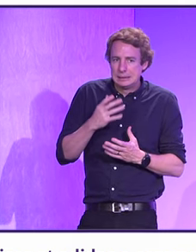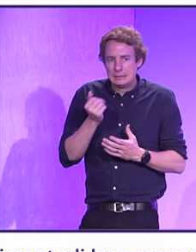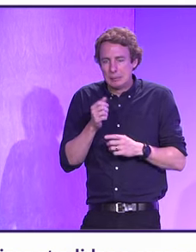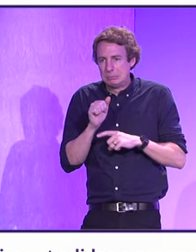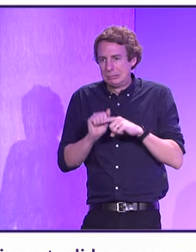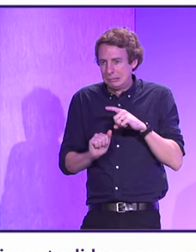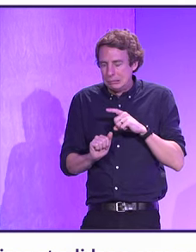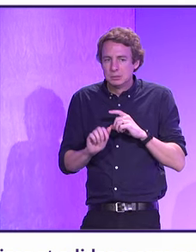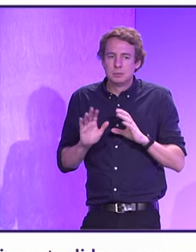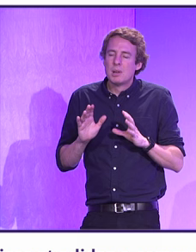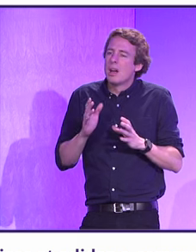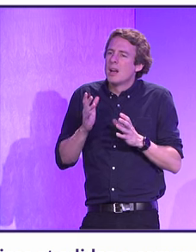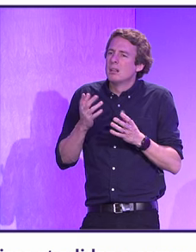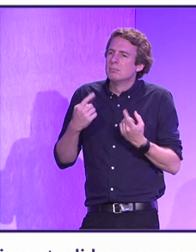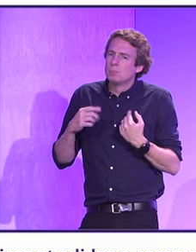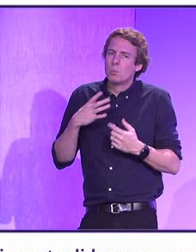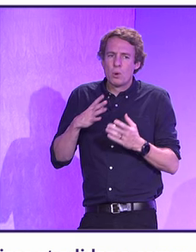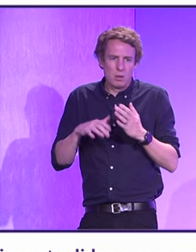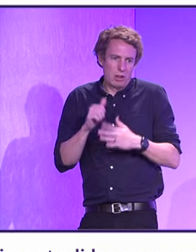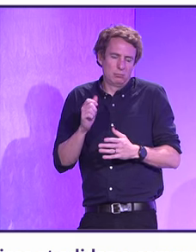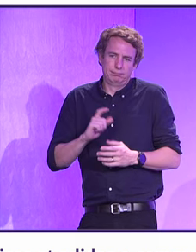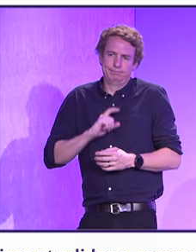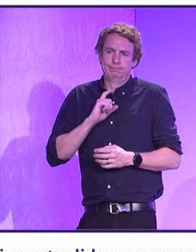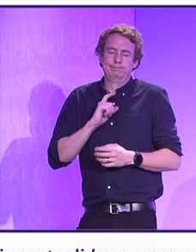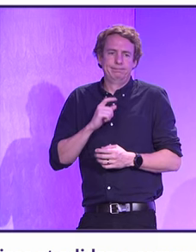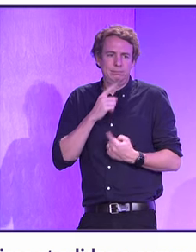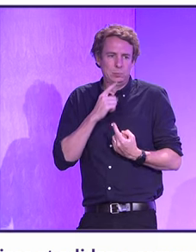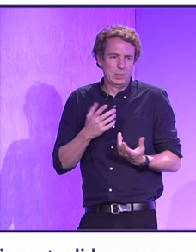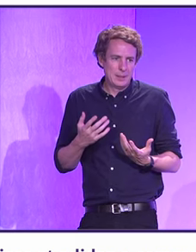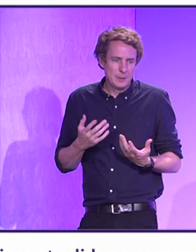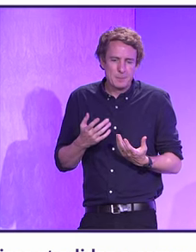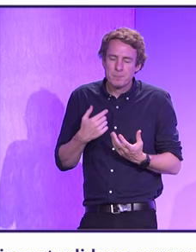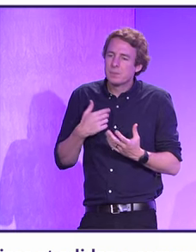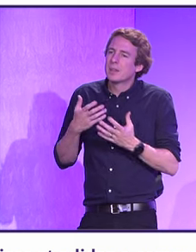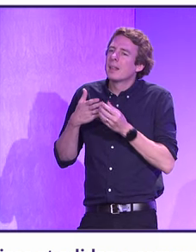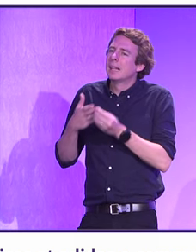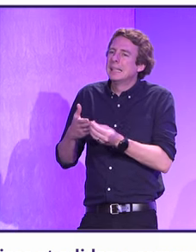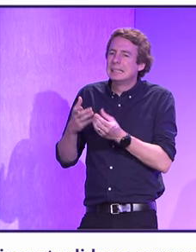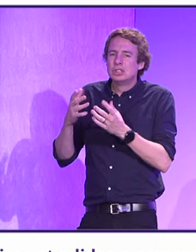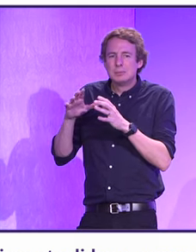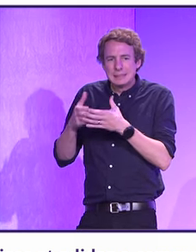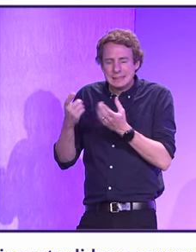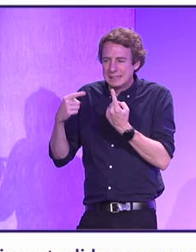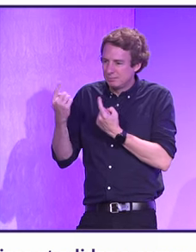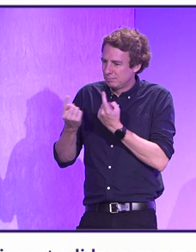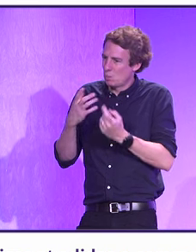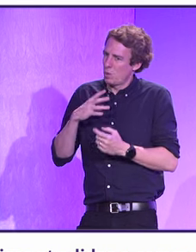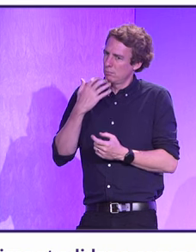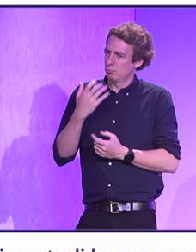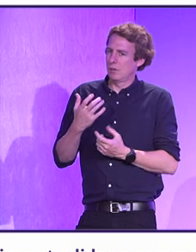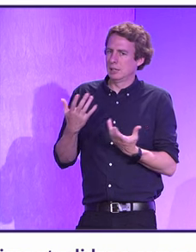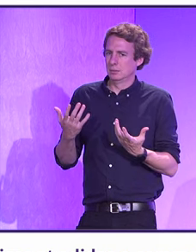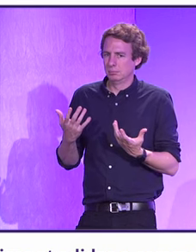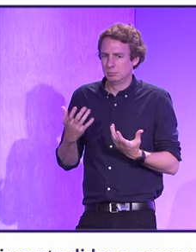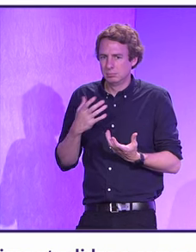There are some others that just say, yeah, I made a mistake, and that's fine. But we do, and even our leadership team really encourages. So it's great to see